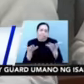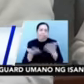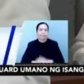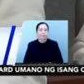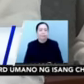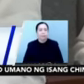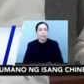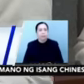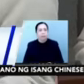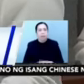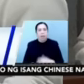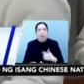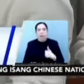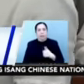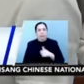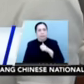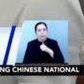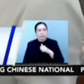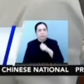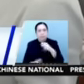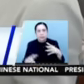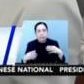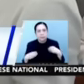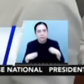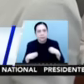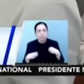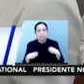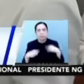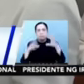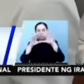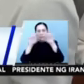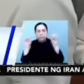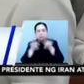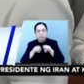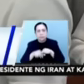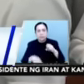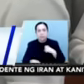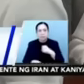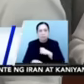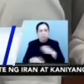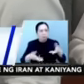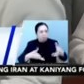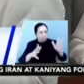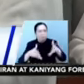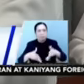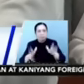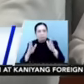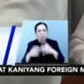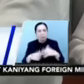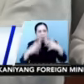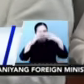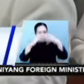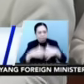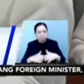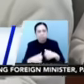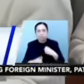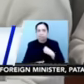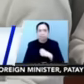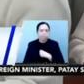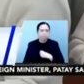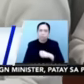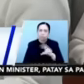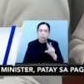ko tinanggap ang pagiging Pangulo ng Senado para lang hayaan na bumagsak ito.